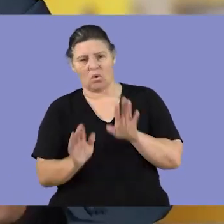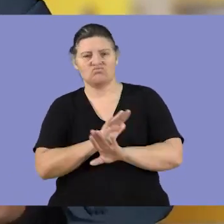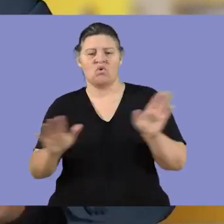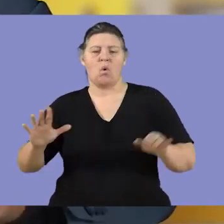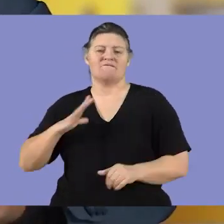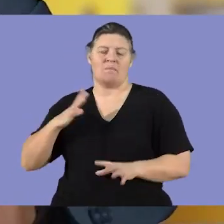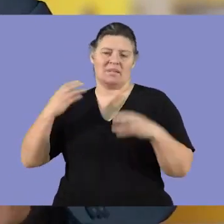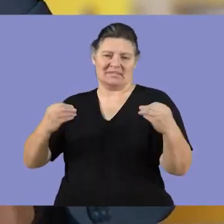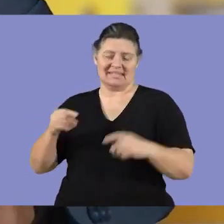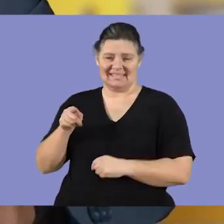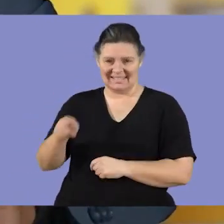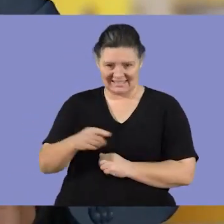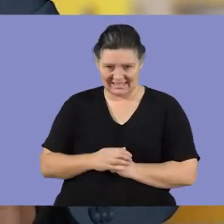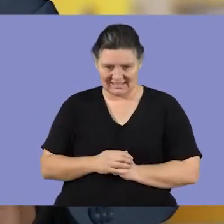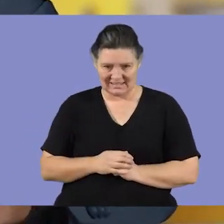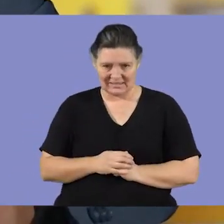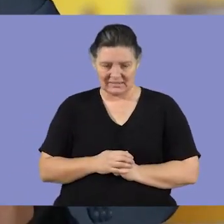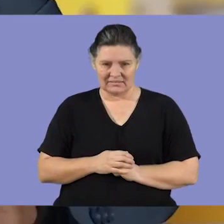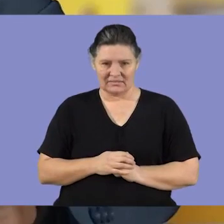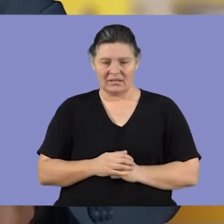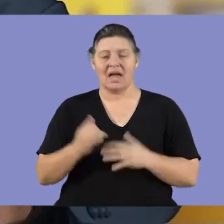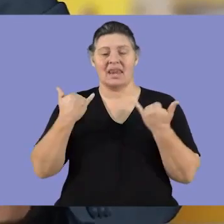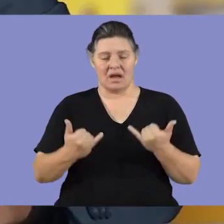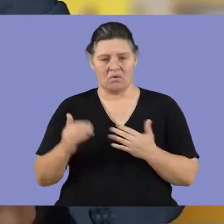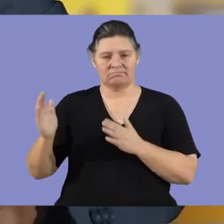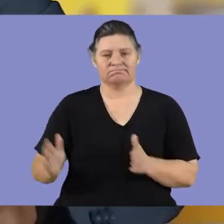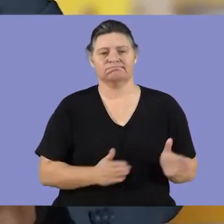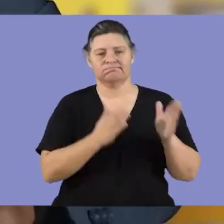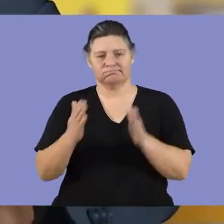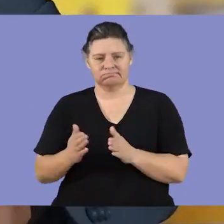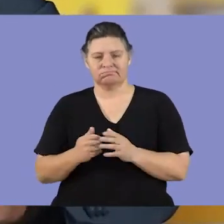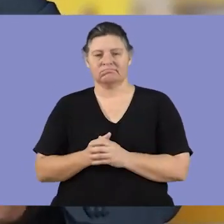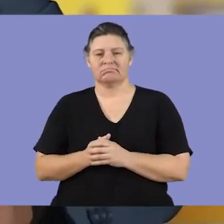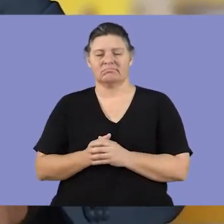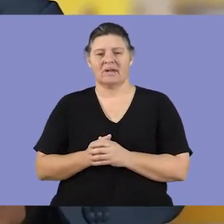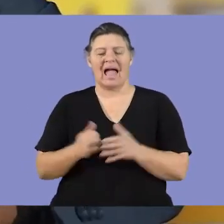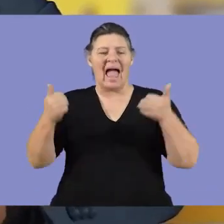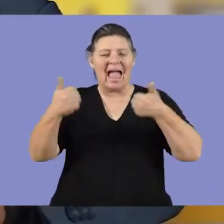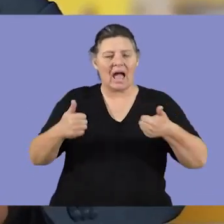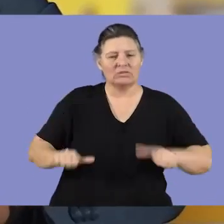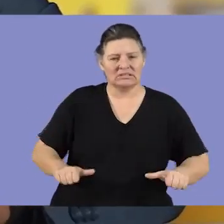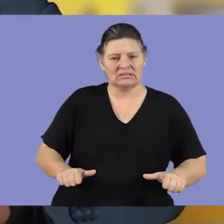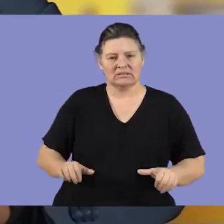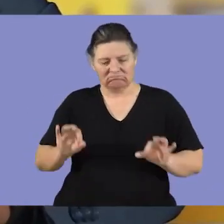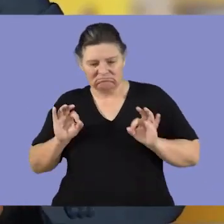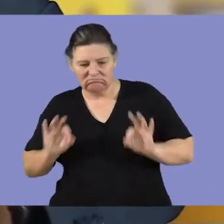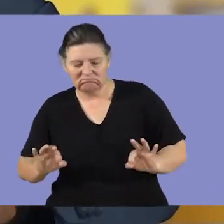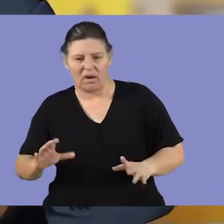types of informal businesses. So quickly now, I'm going to go on to indigenous